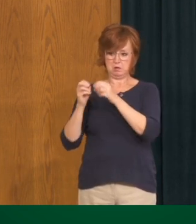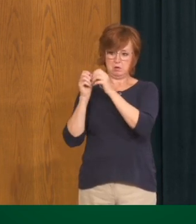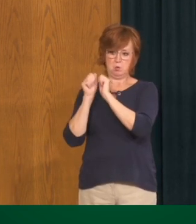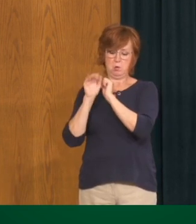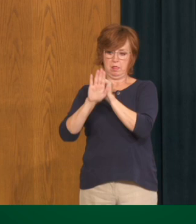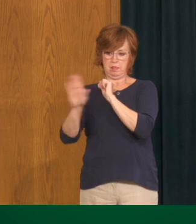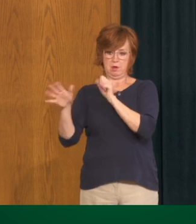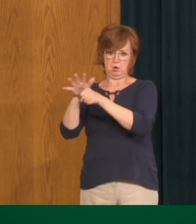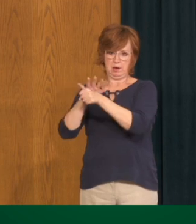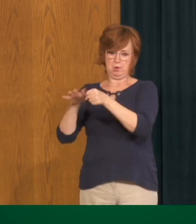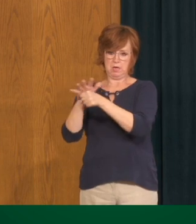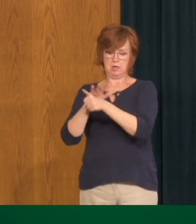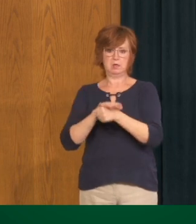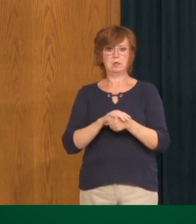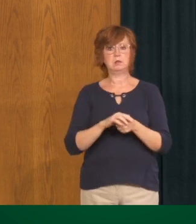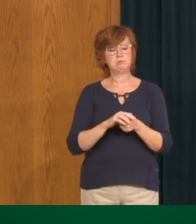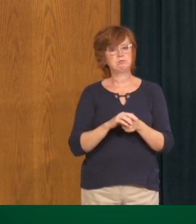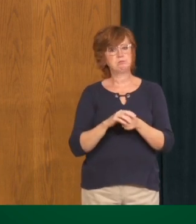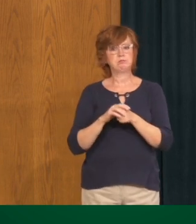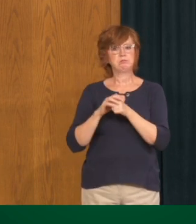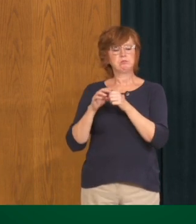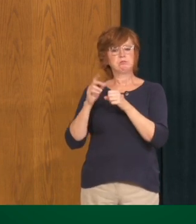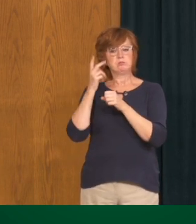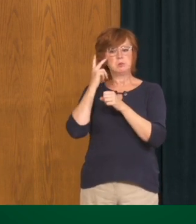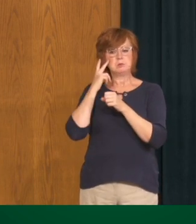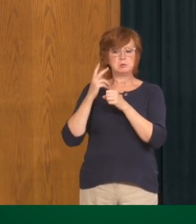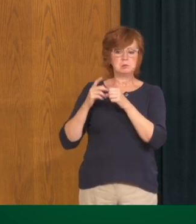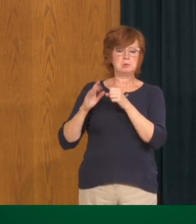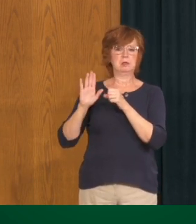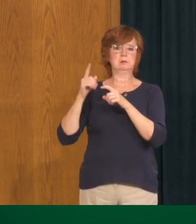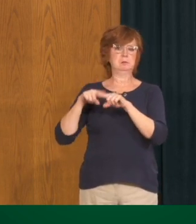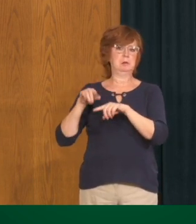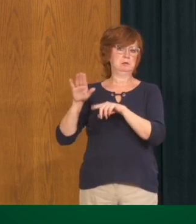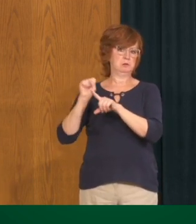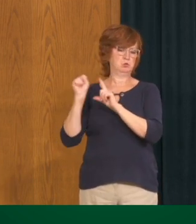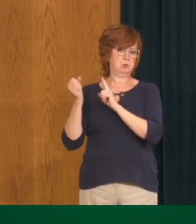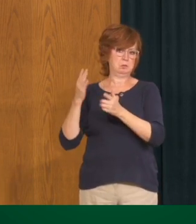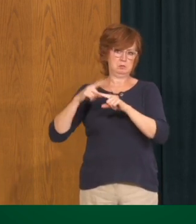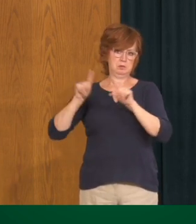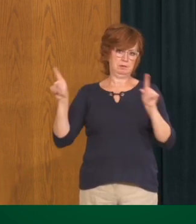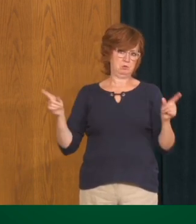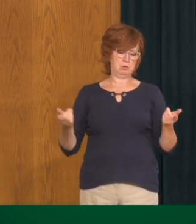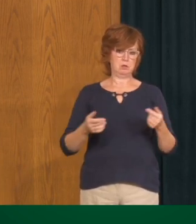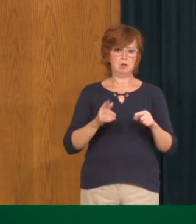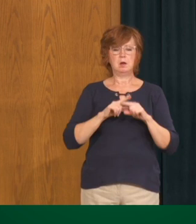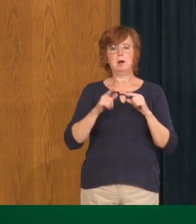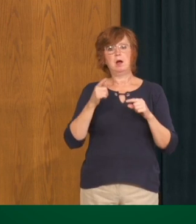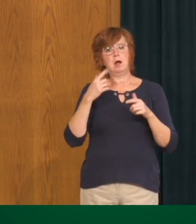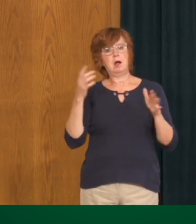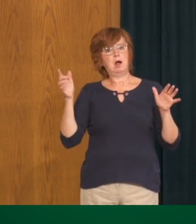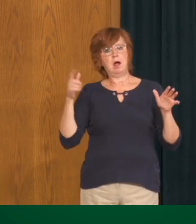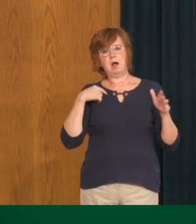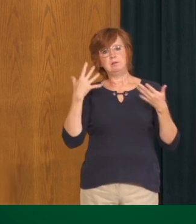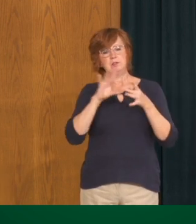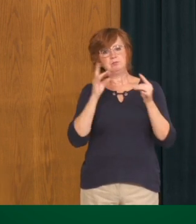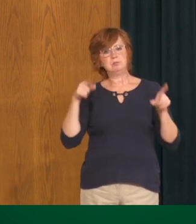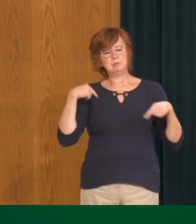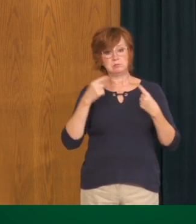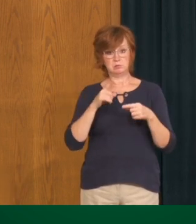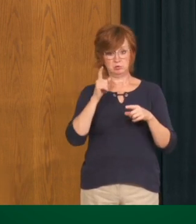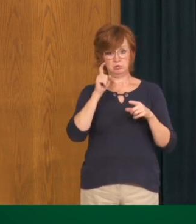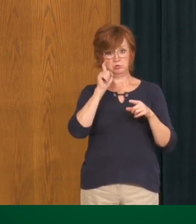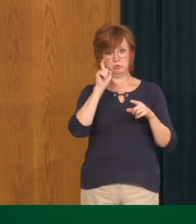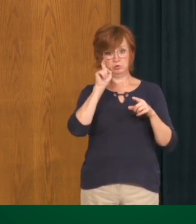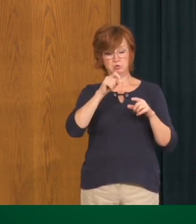really important, I've been saying for some time now, that all of us should have 2 or more reusable cloth masks for use, and that applies